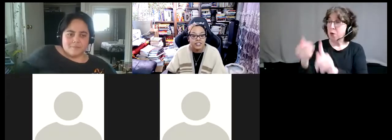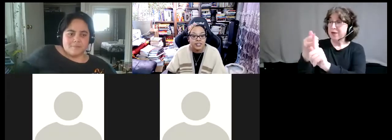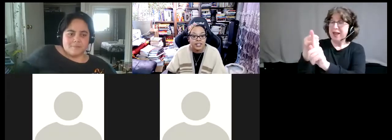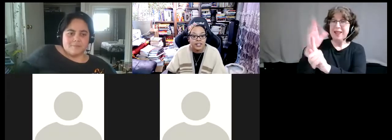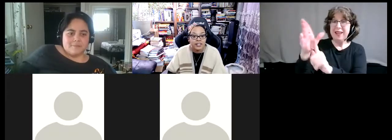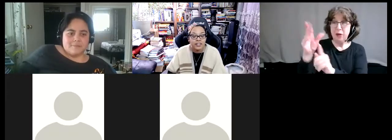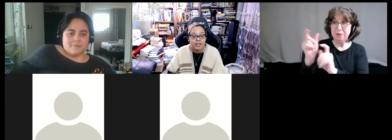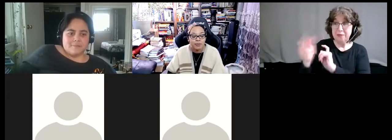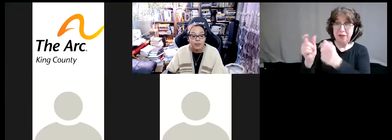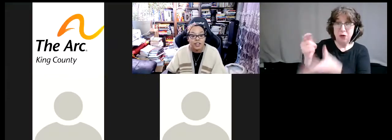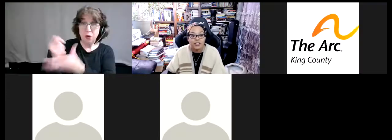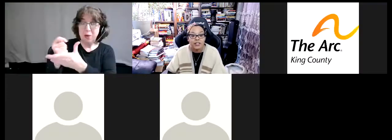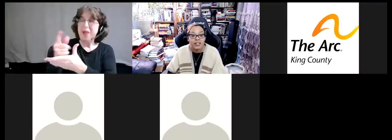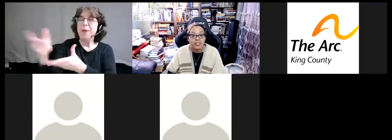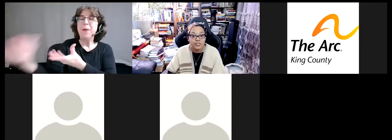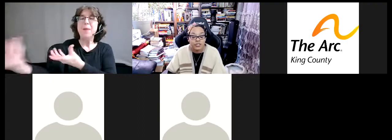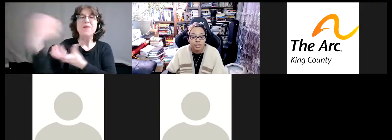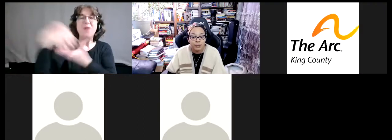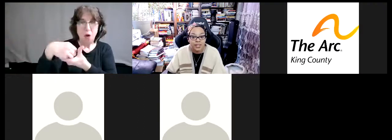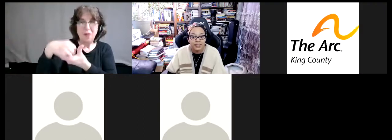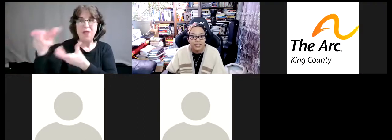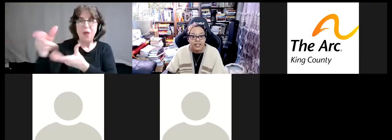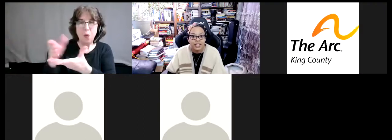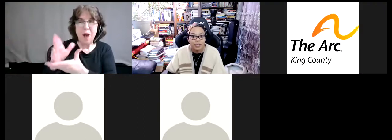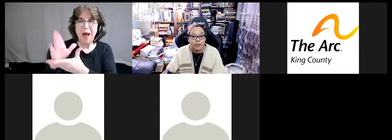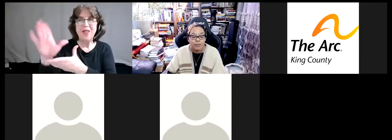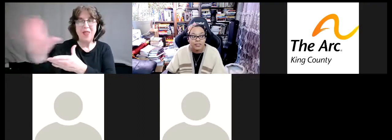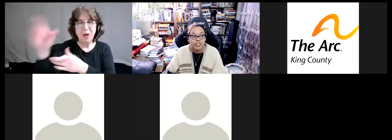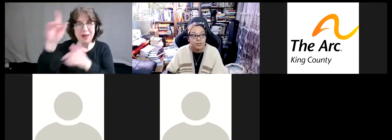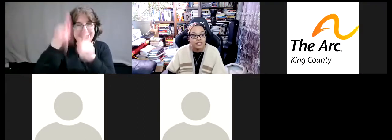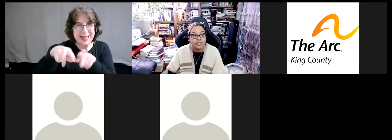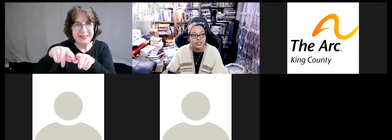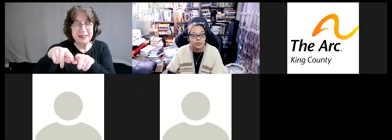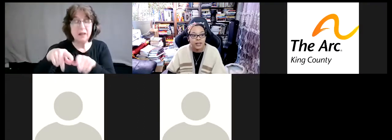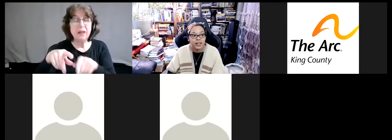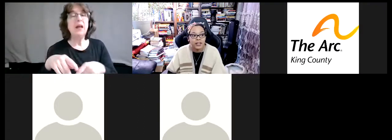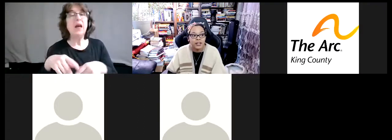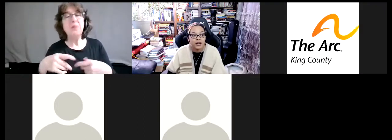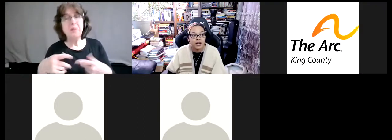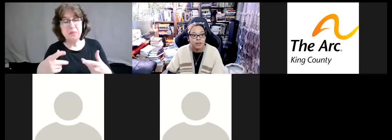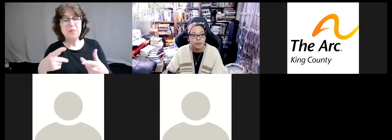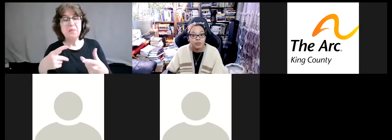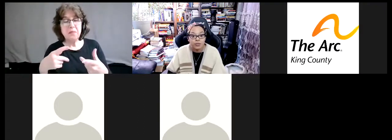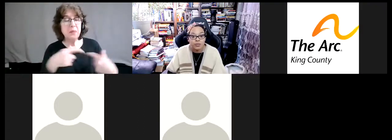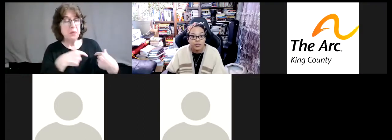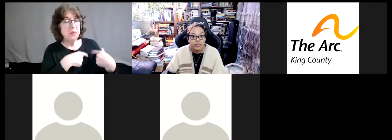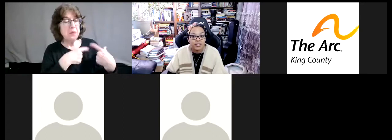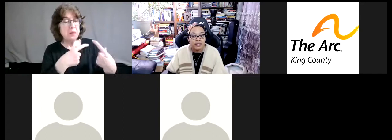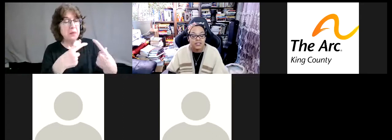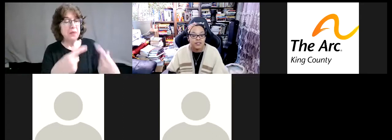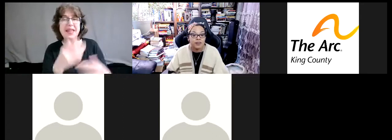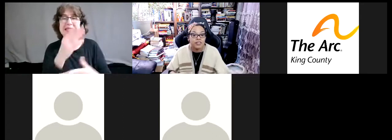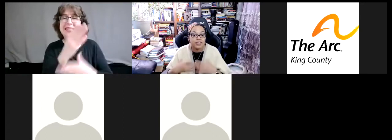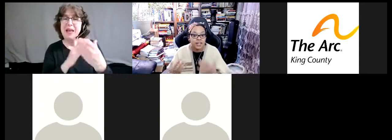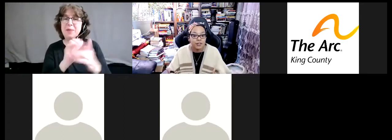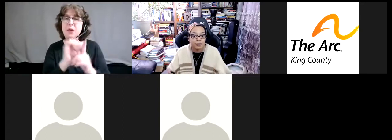Additionally, while there has certainly been situations where through sort of